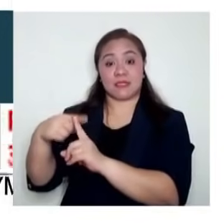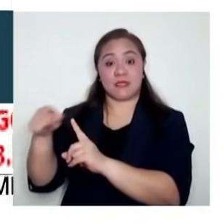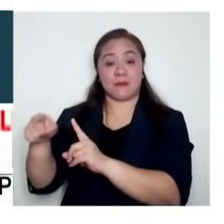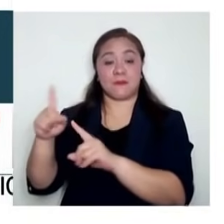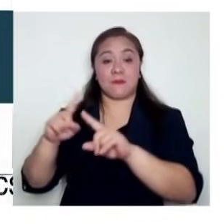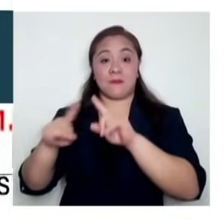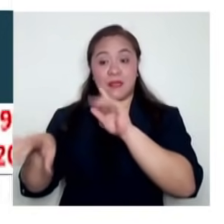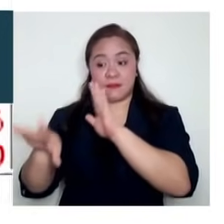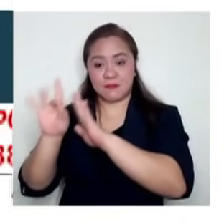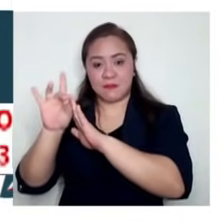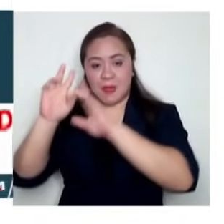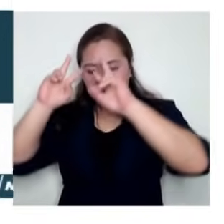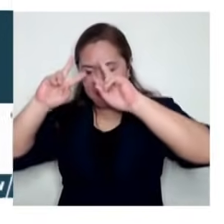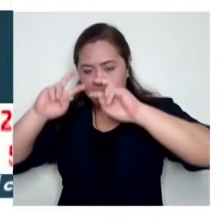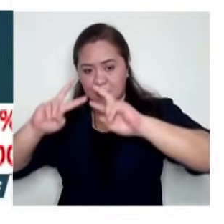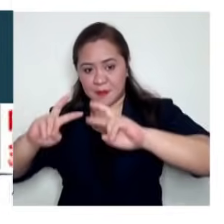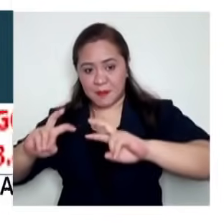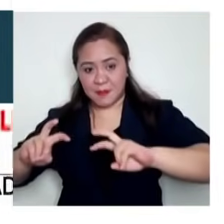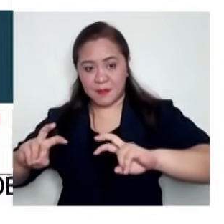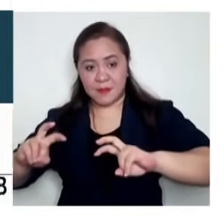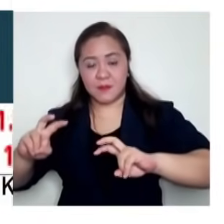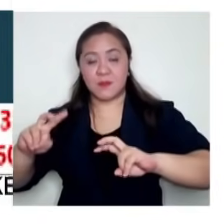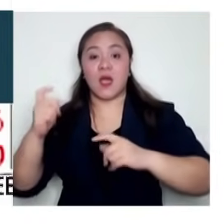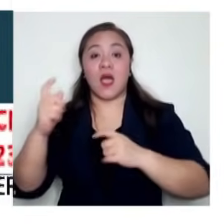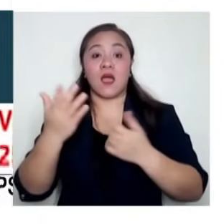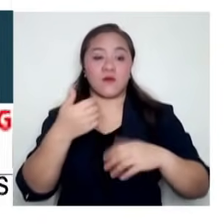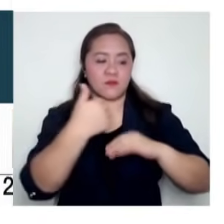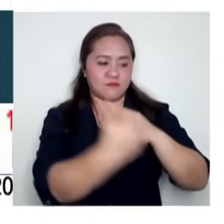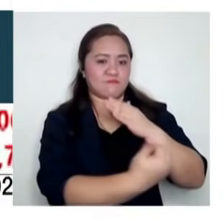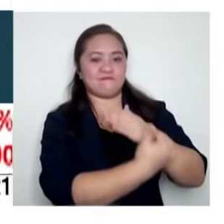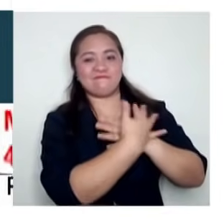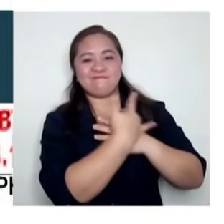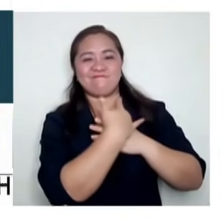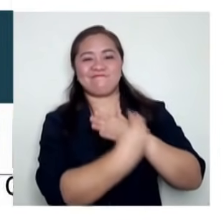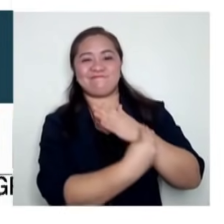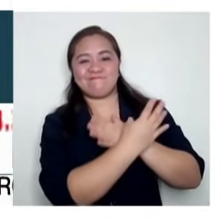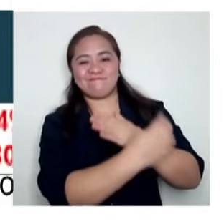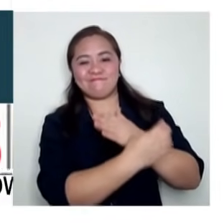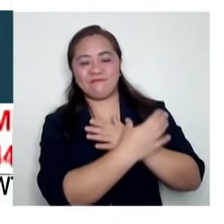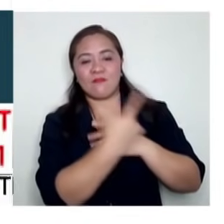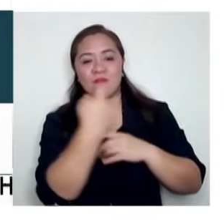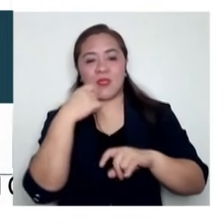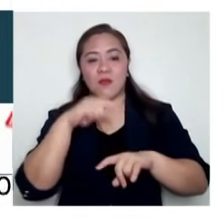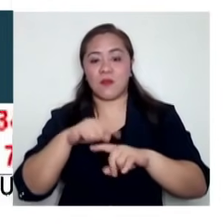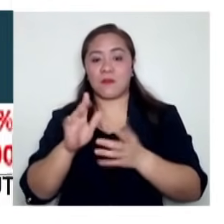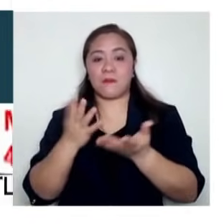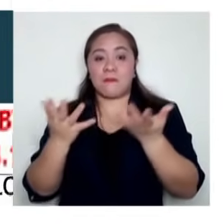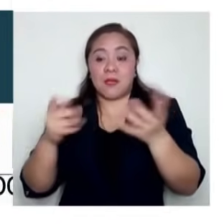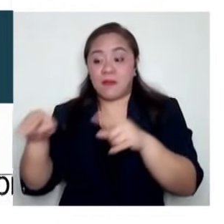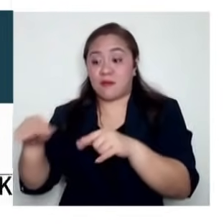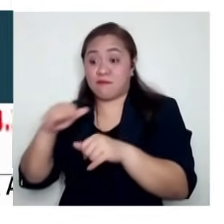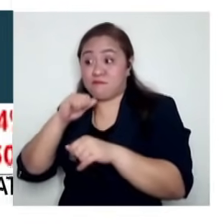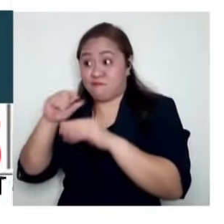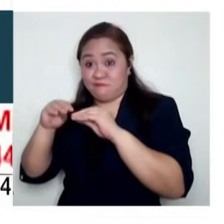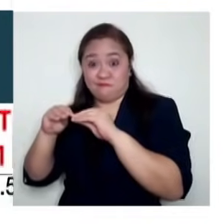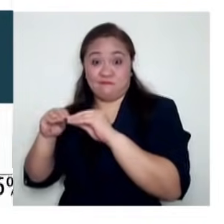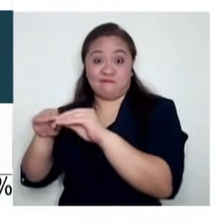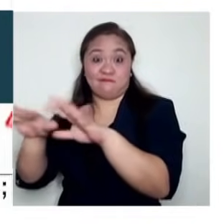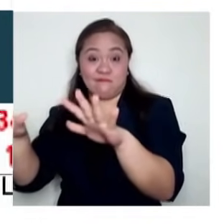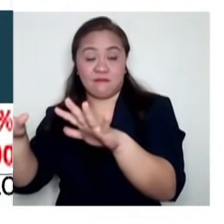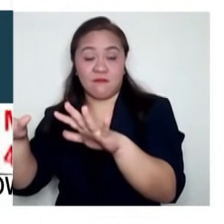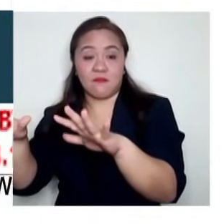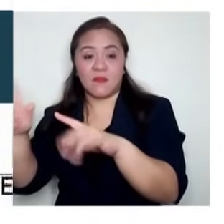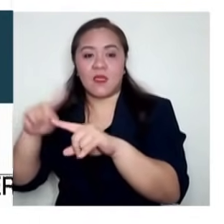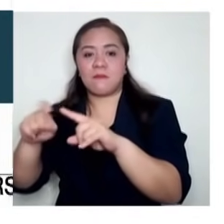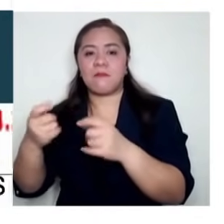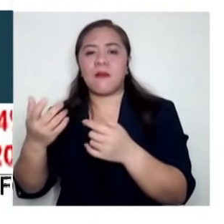our analysis and expert advice, they are already considered more or less non-infectious. But we just want to add that